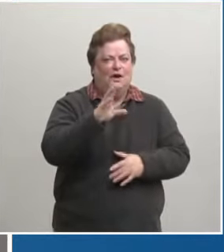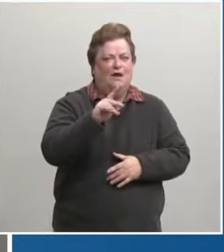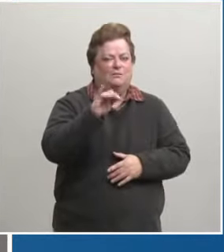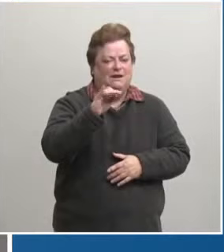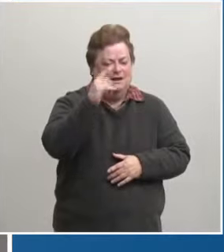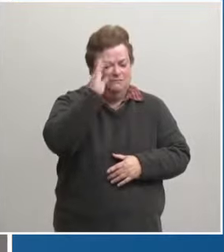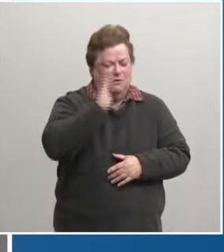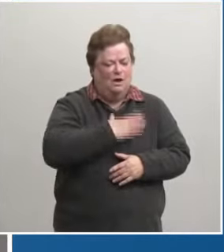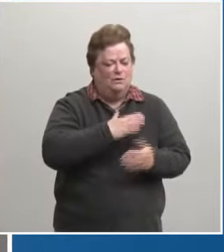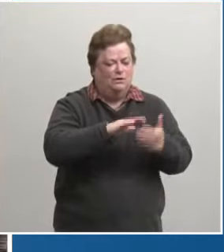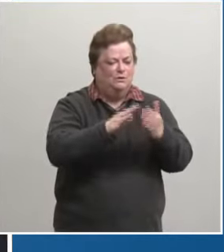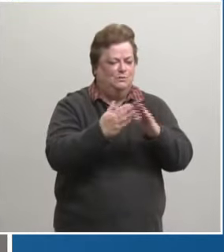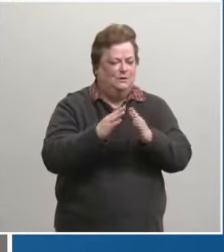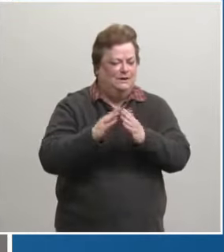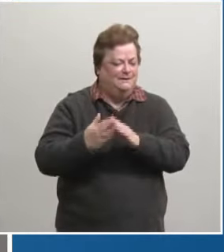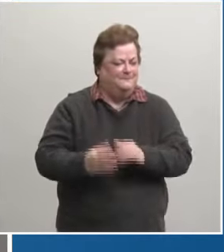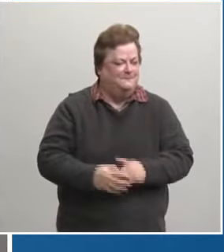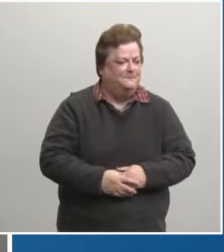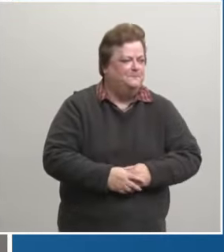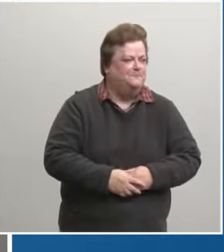community.